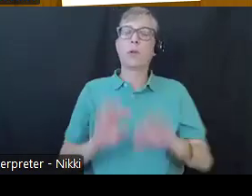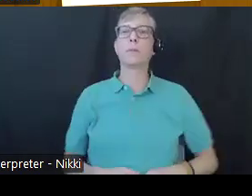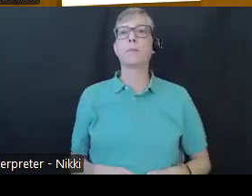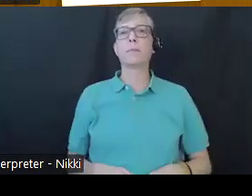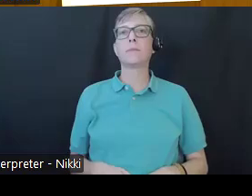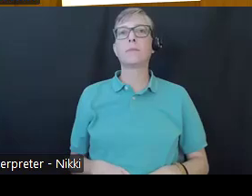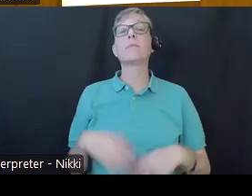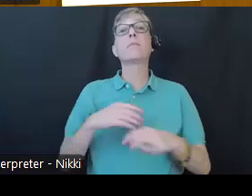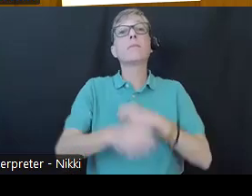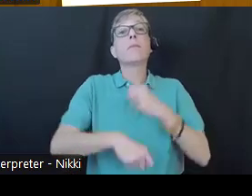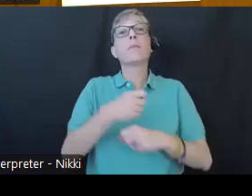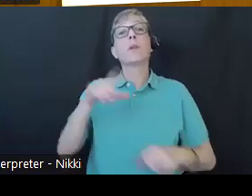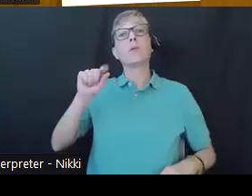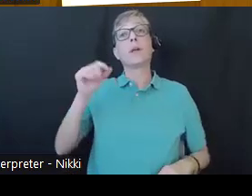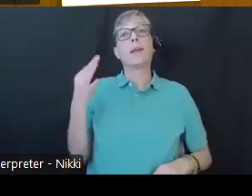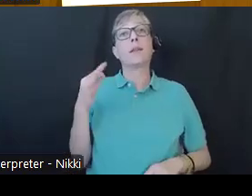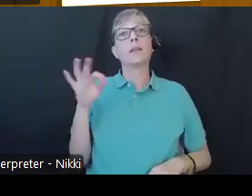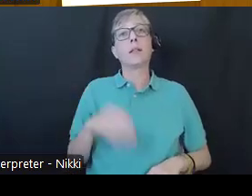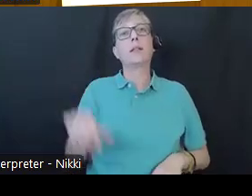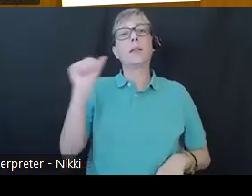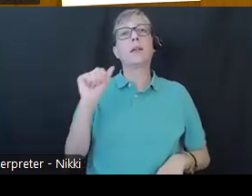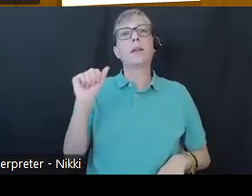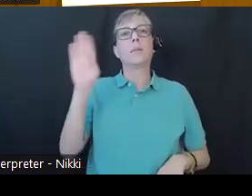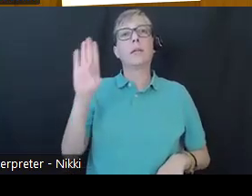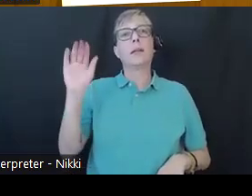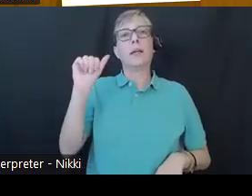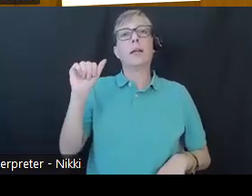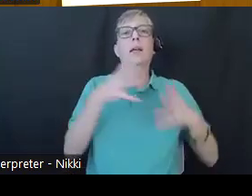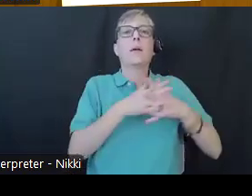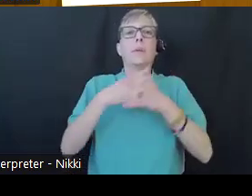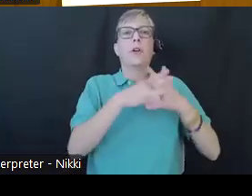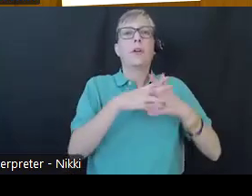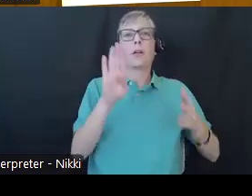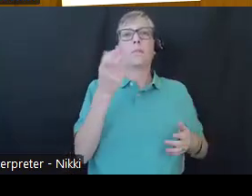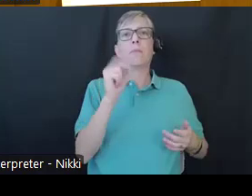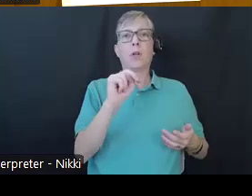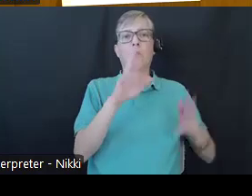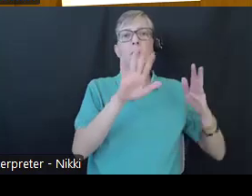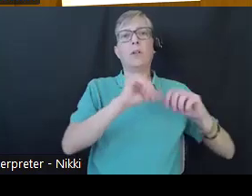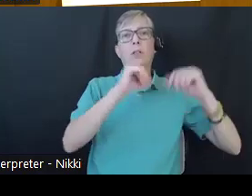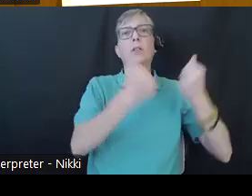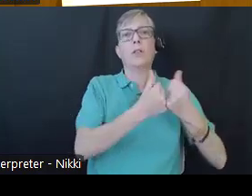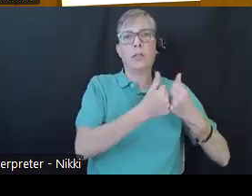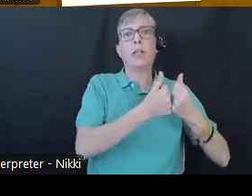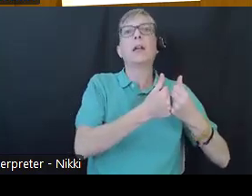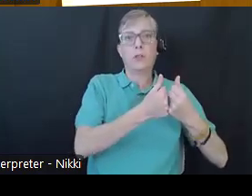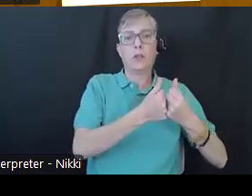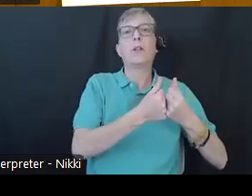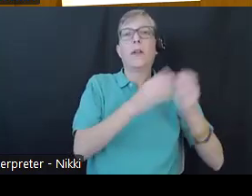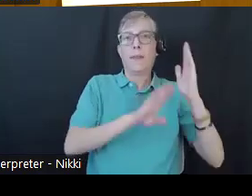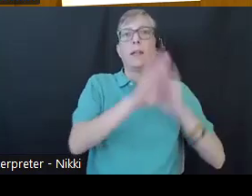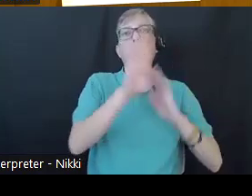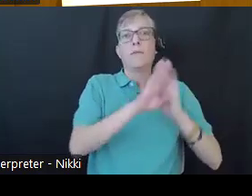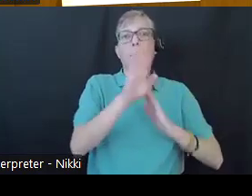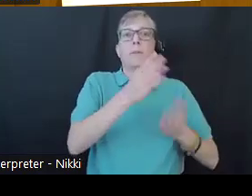Burn Association mandated screening for psychological issues, and this was a big fight and a big